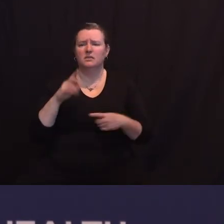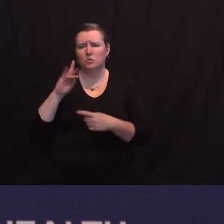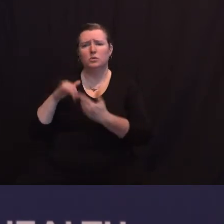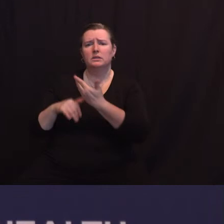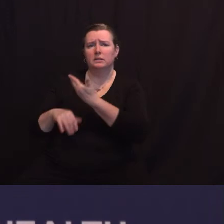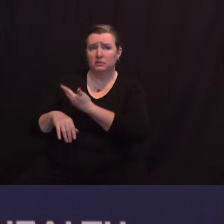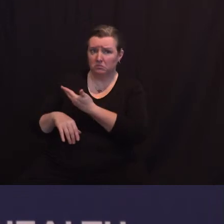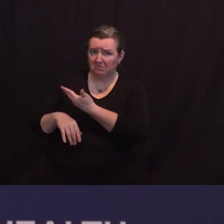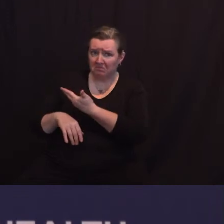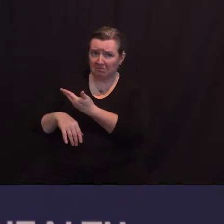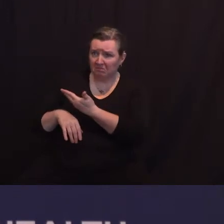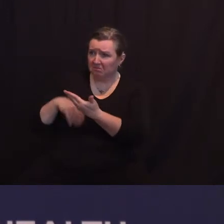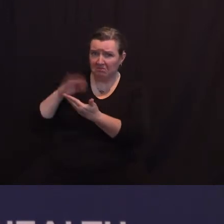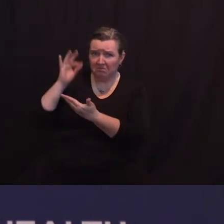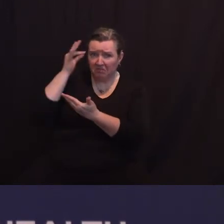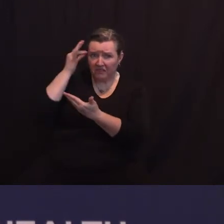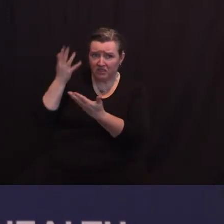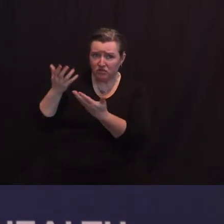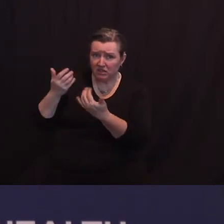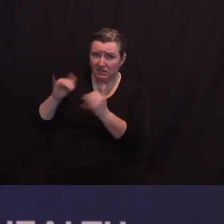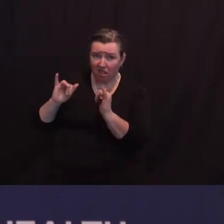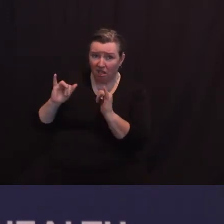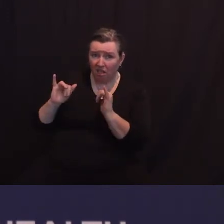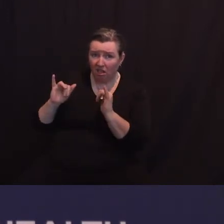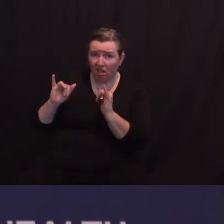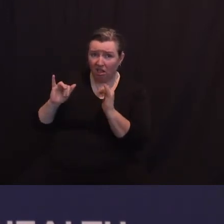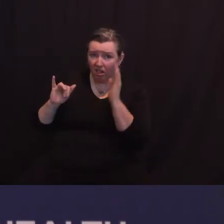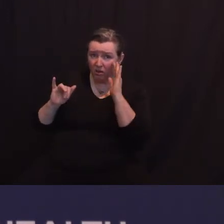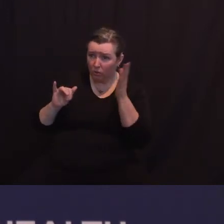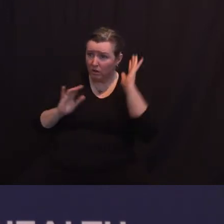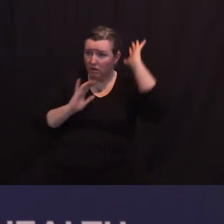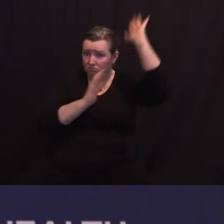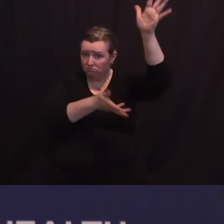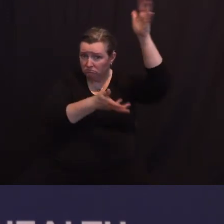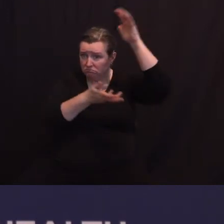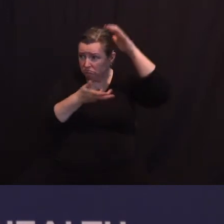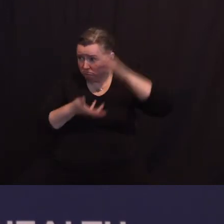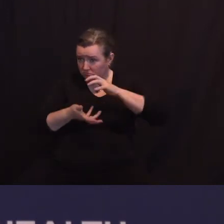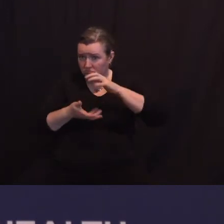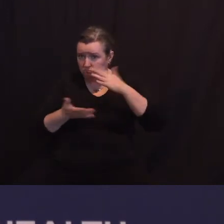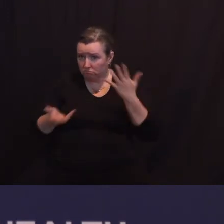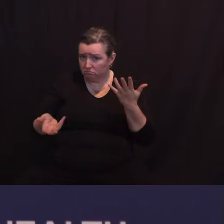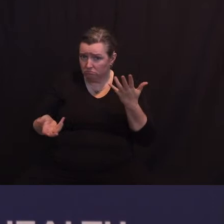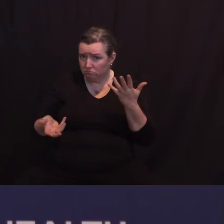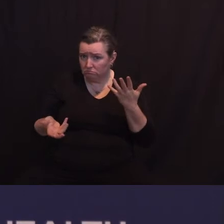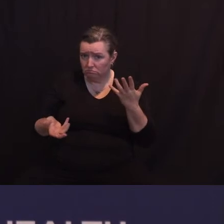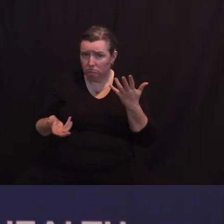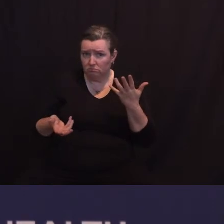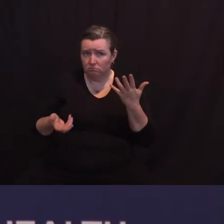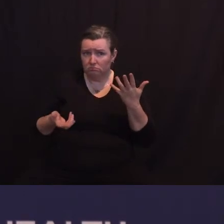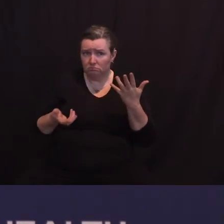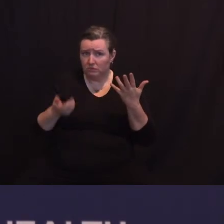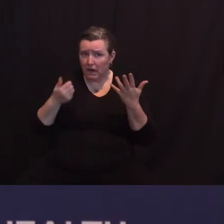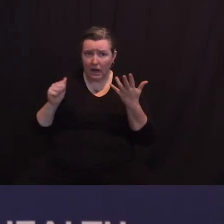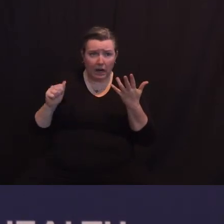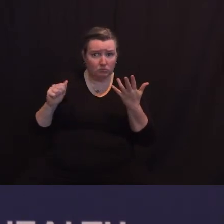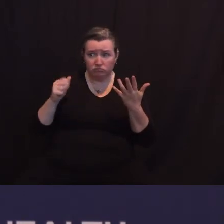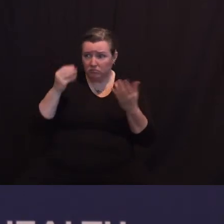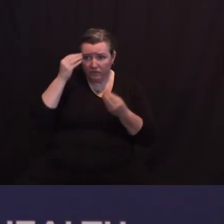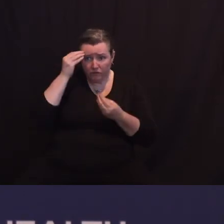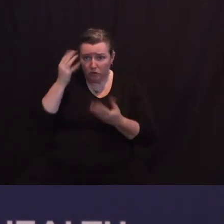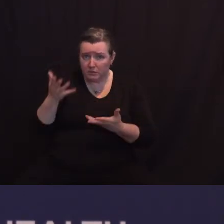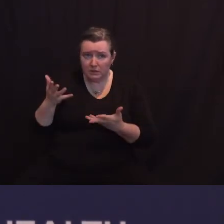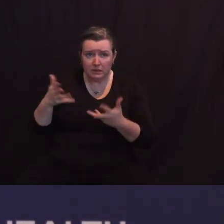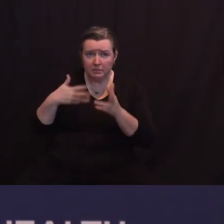the feds are still signaling that there's going to be that quantum increase. And any color on that, and or the formula and how you think